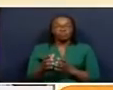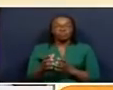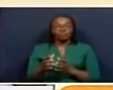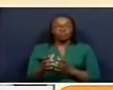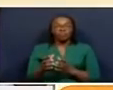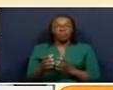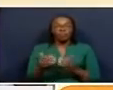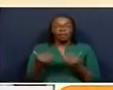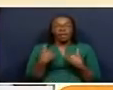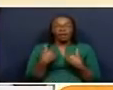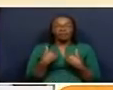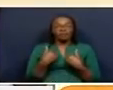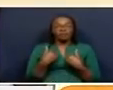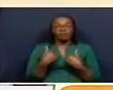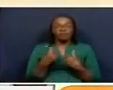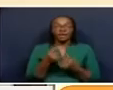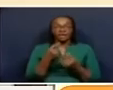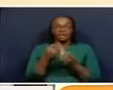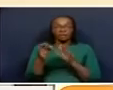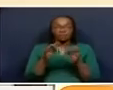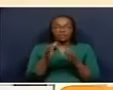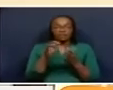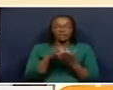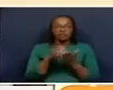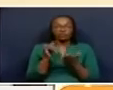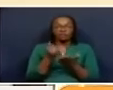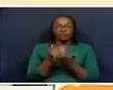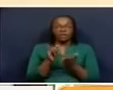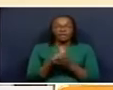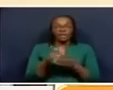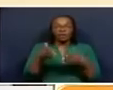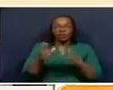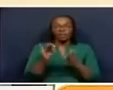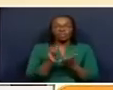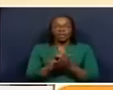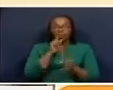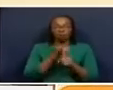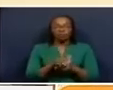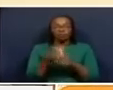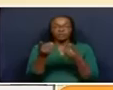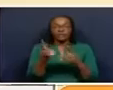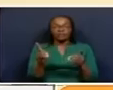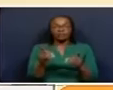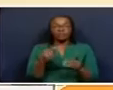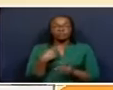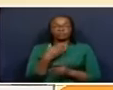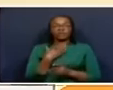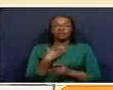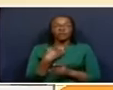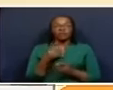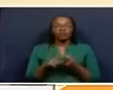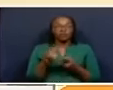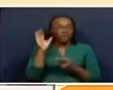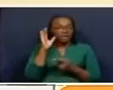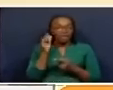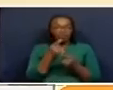are articulating issues in a manner that promises delivery. I want to hear them on agriculture. When I hear them